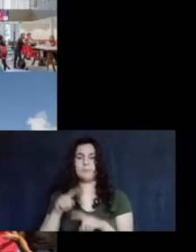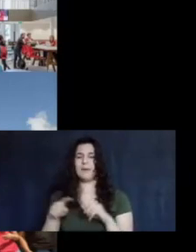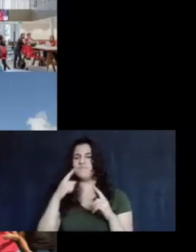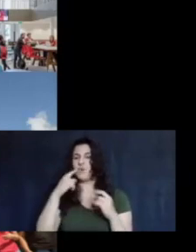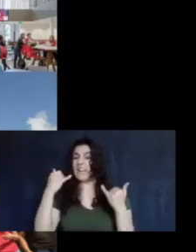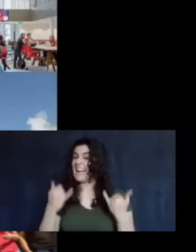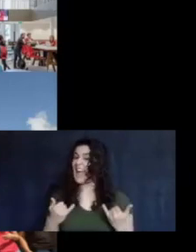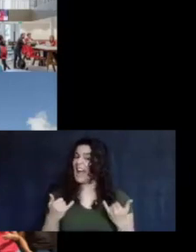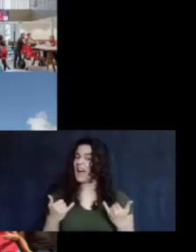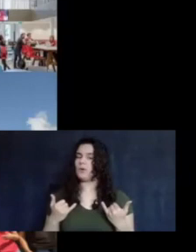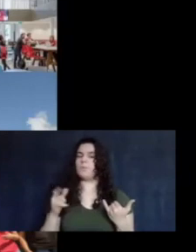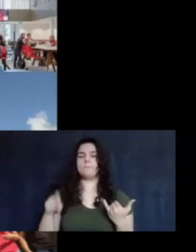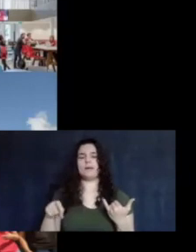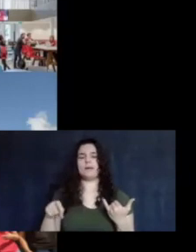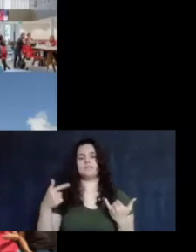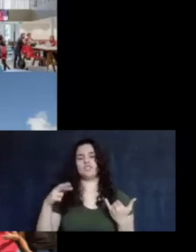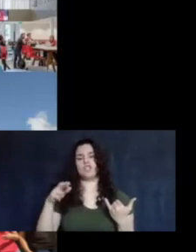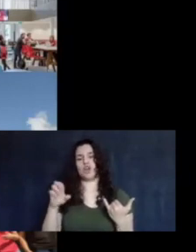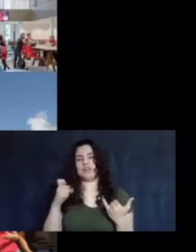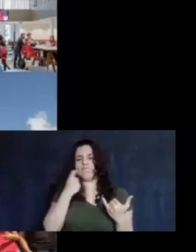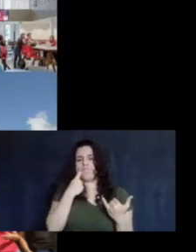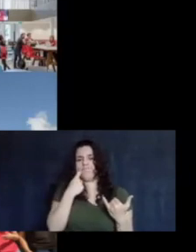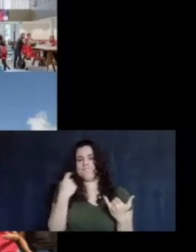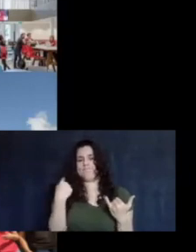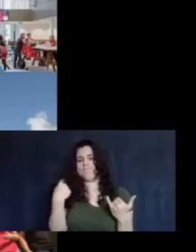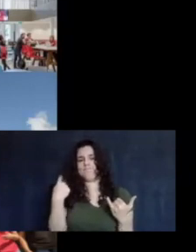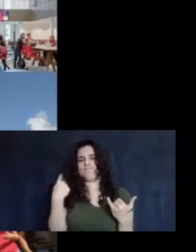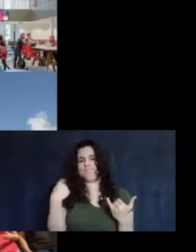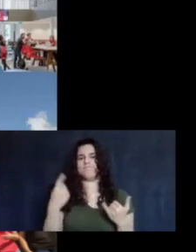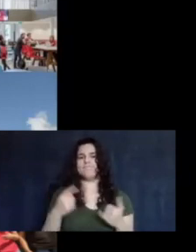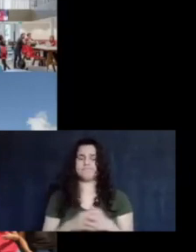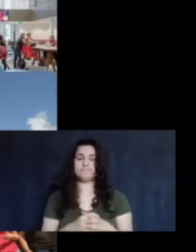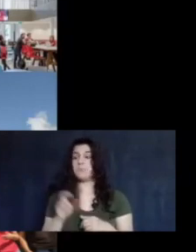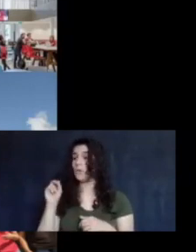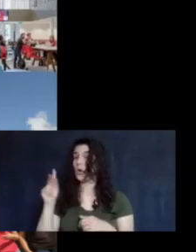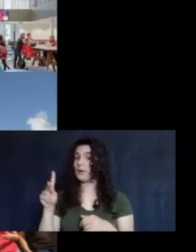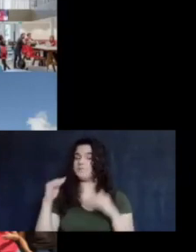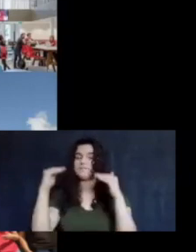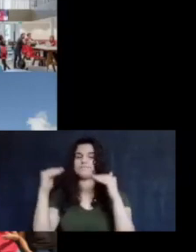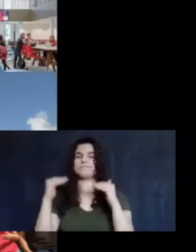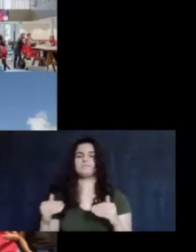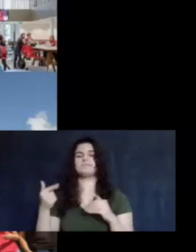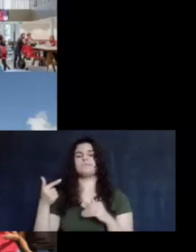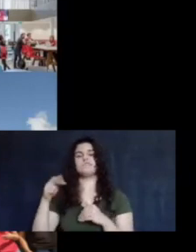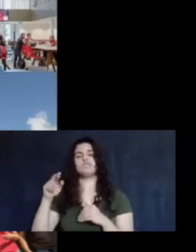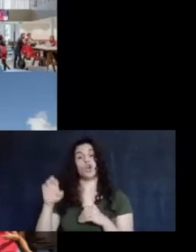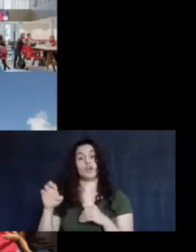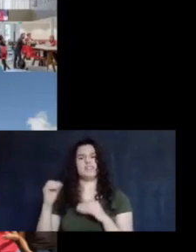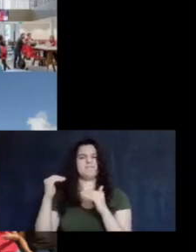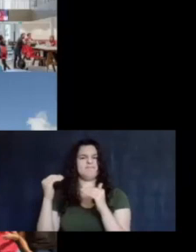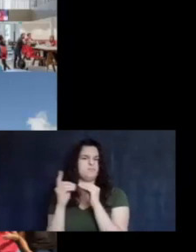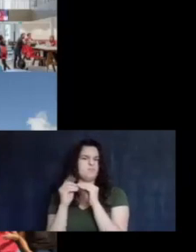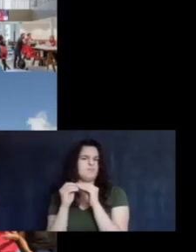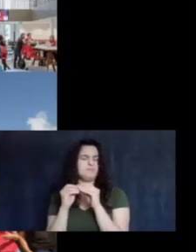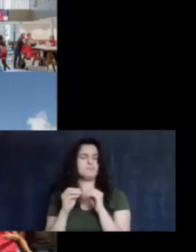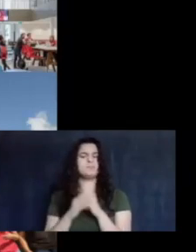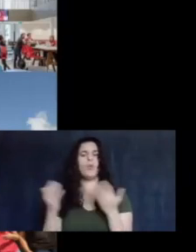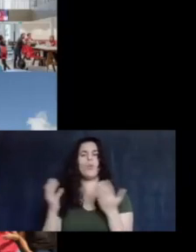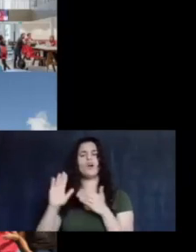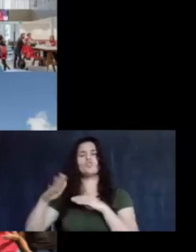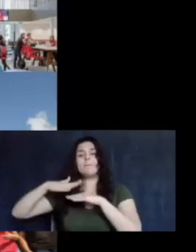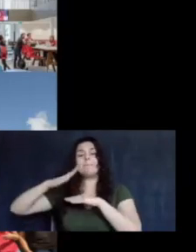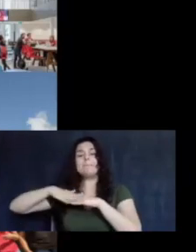the GRE, a current GRE score. Okay. Speaking of the GRE, what is the minimum GRE